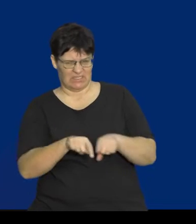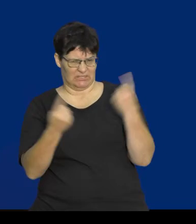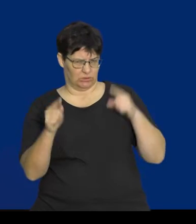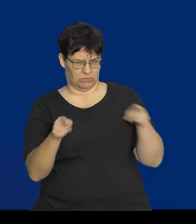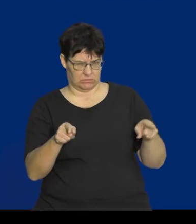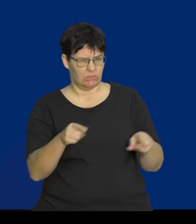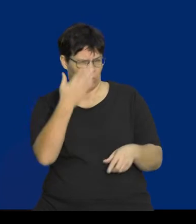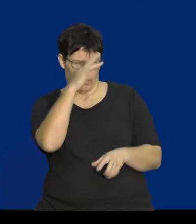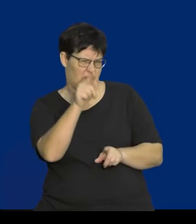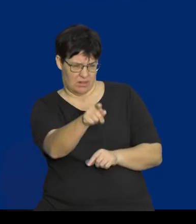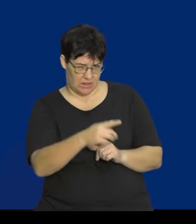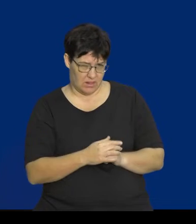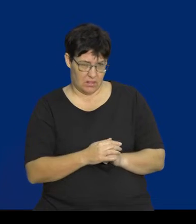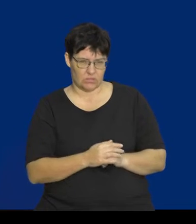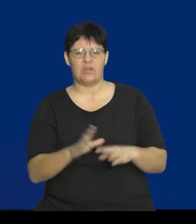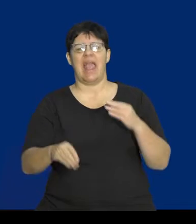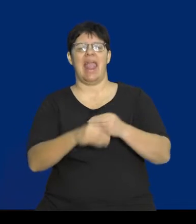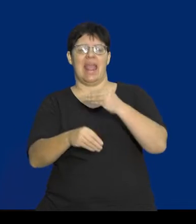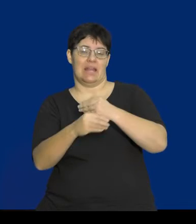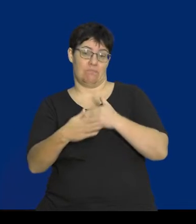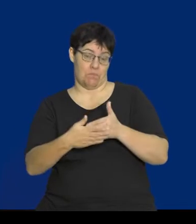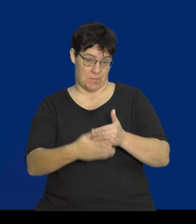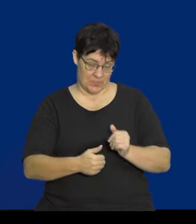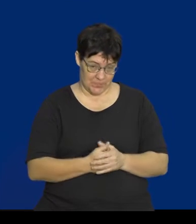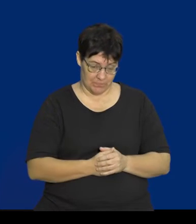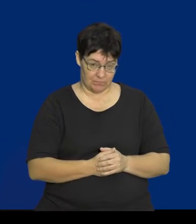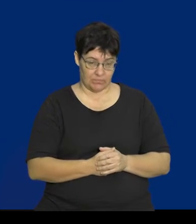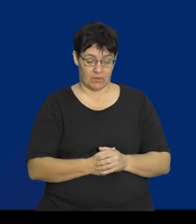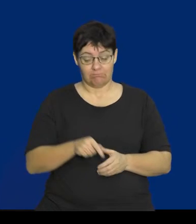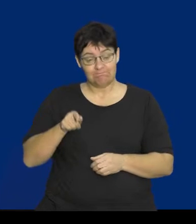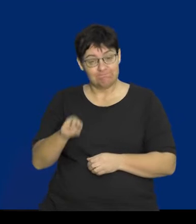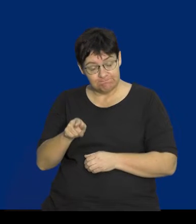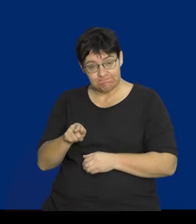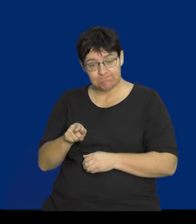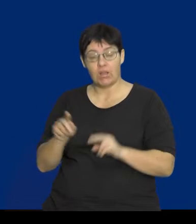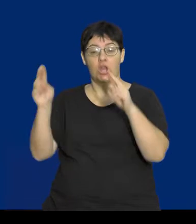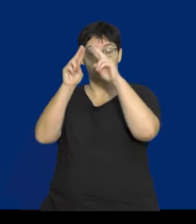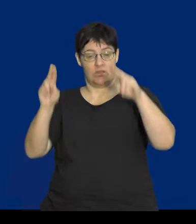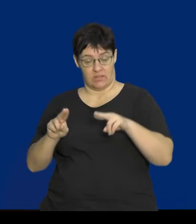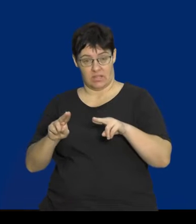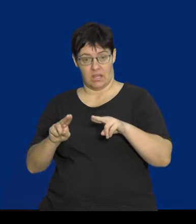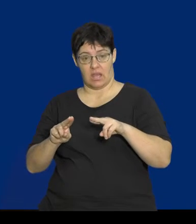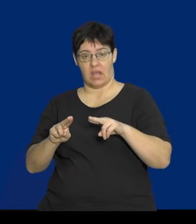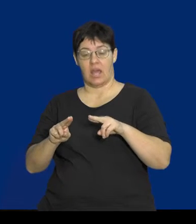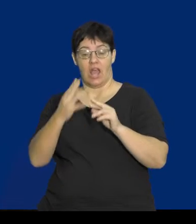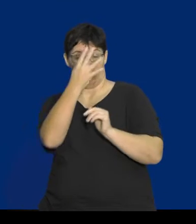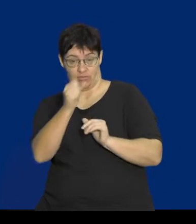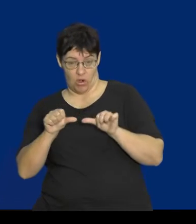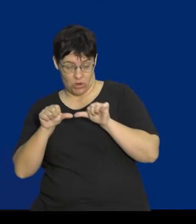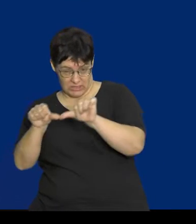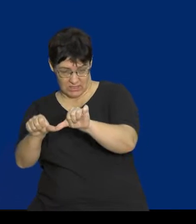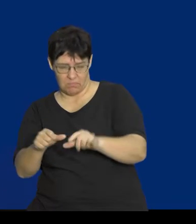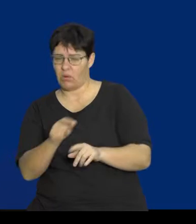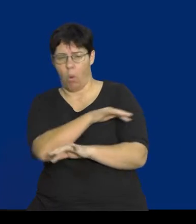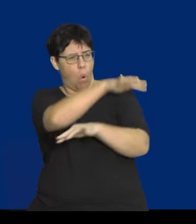we know a little bit about. We're just going to add a bit to it. So big G is the universal gravitational constant, and remember that's the